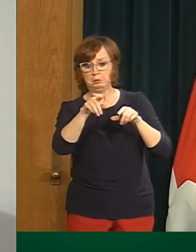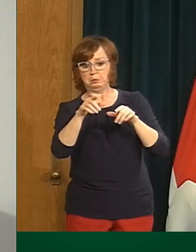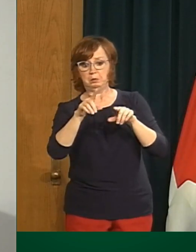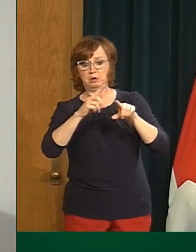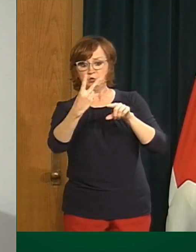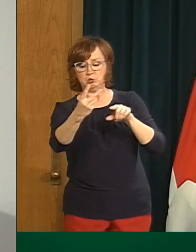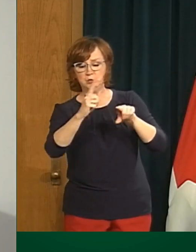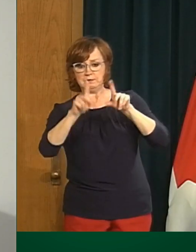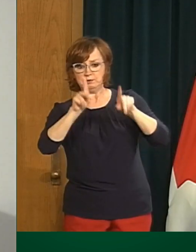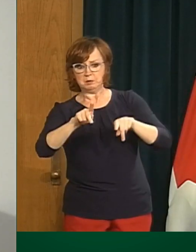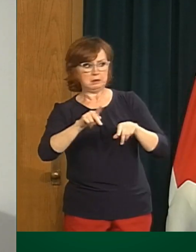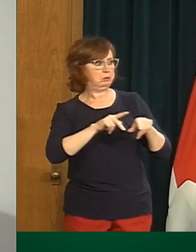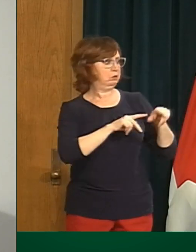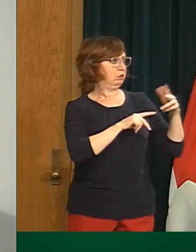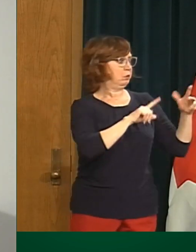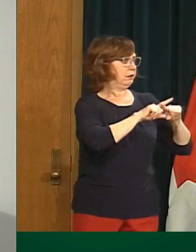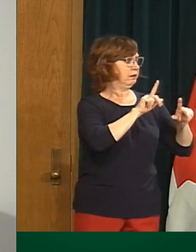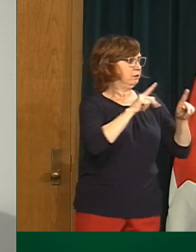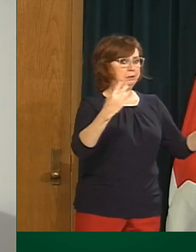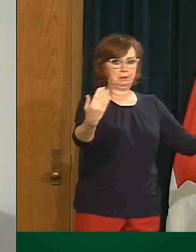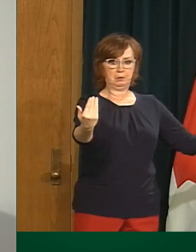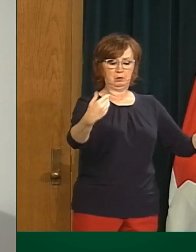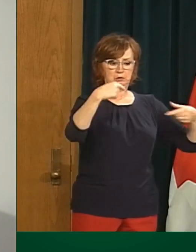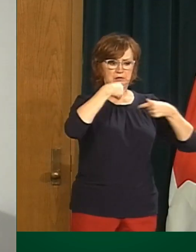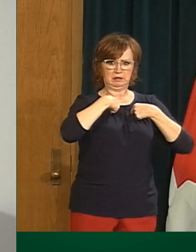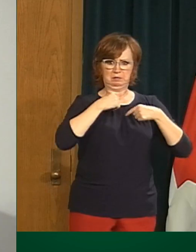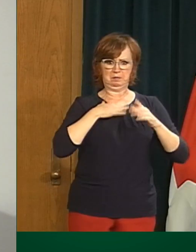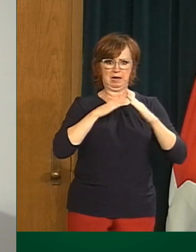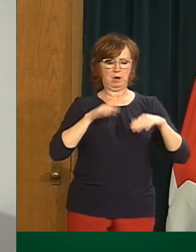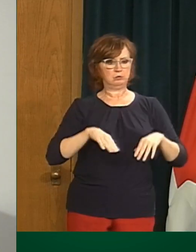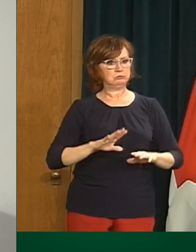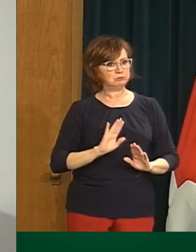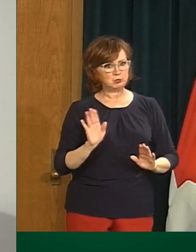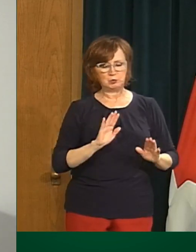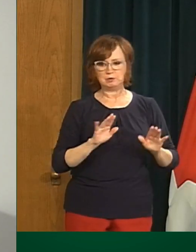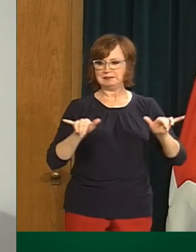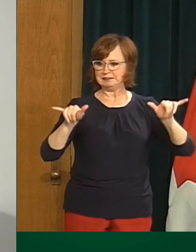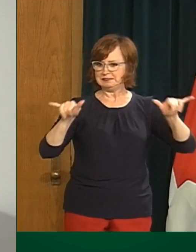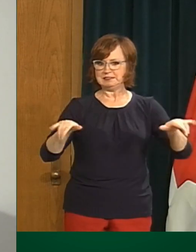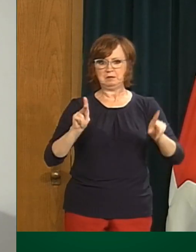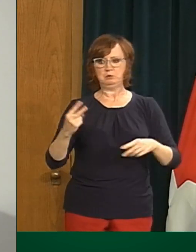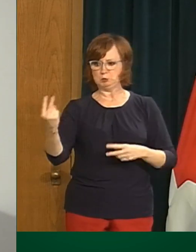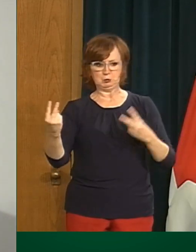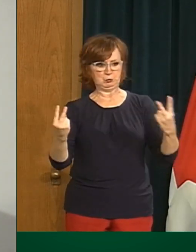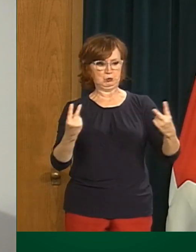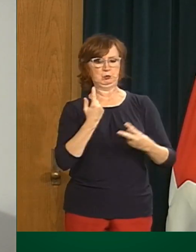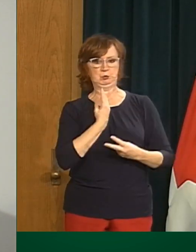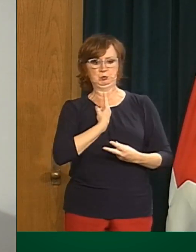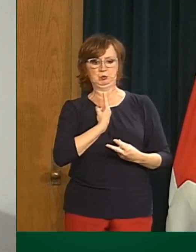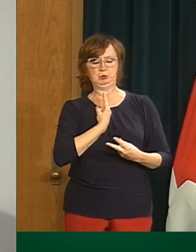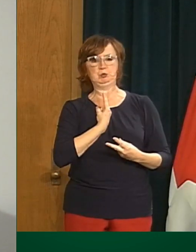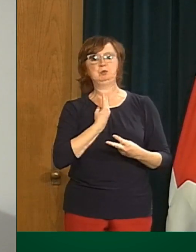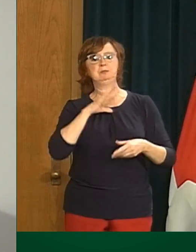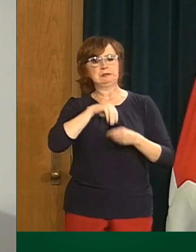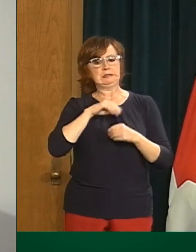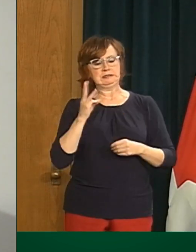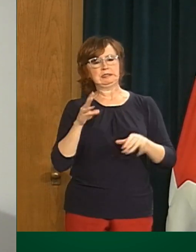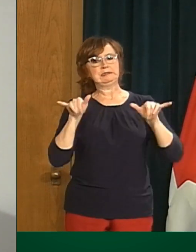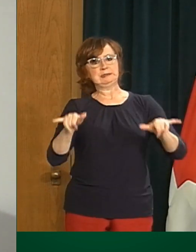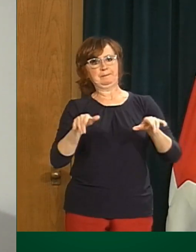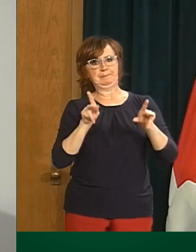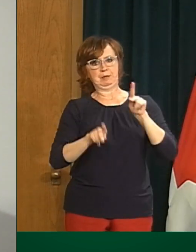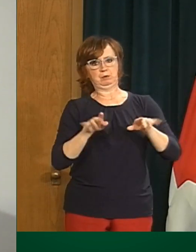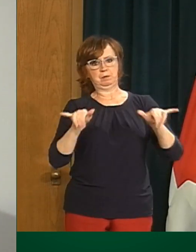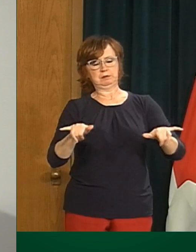within 2 or 3 households, up to 10 people over 2 weeks, if for some reason one person was to develop